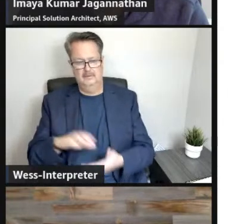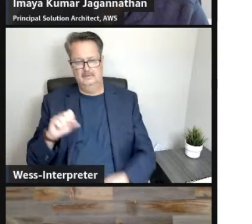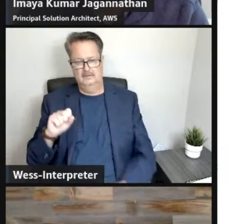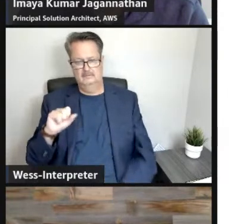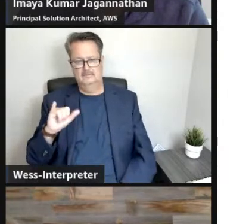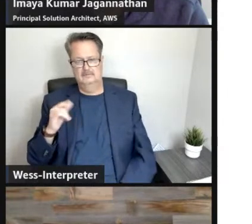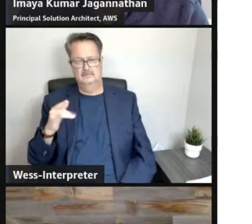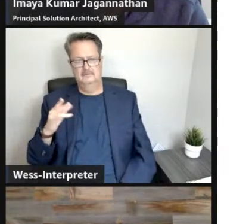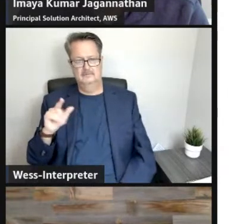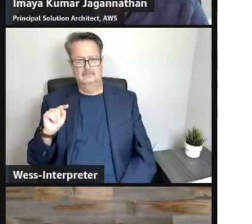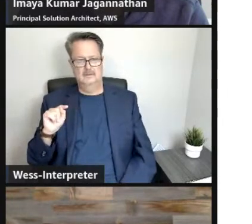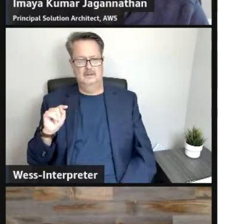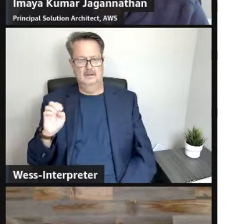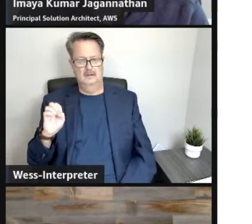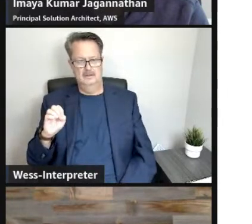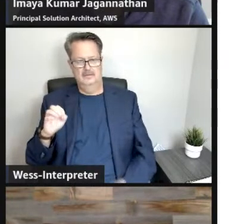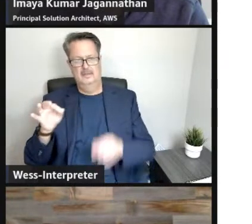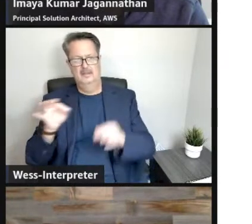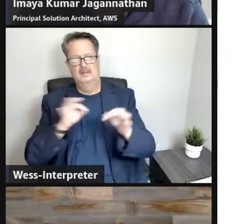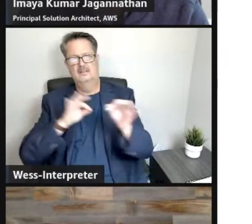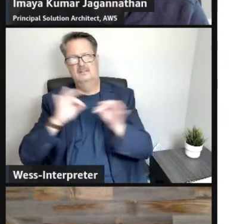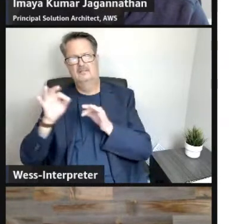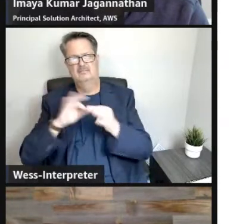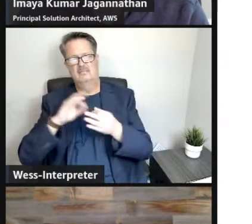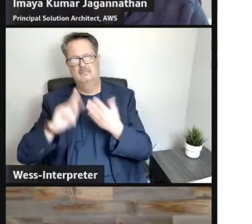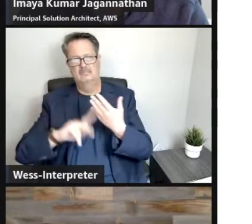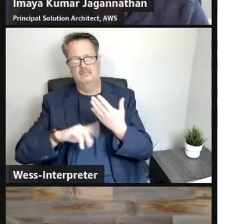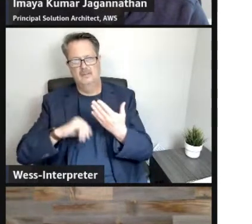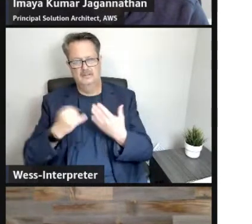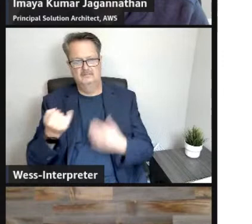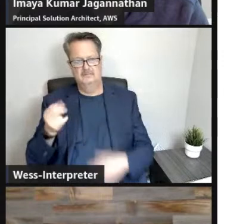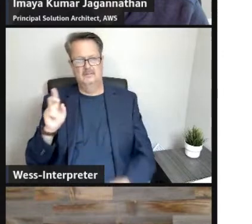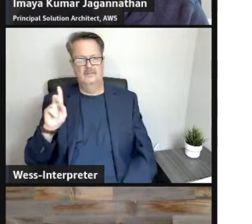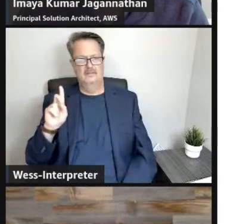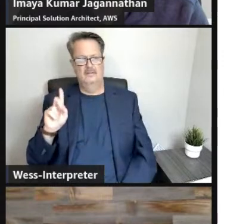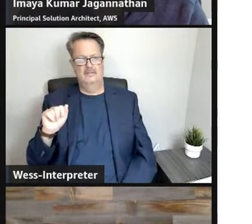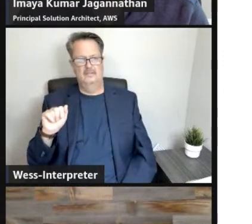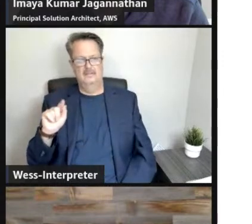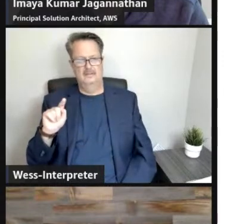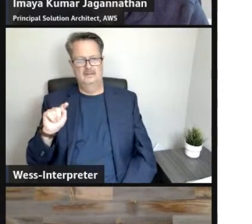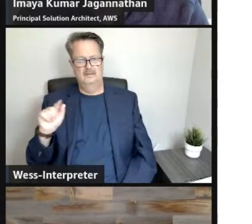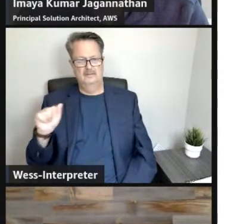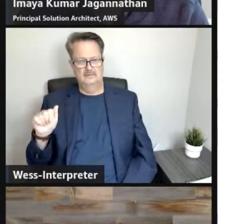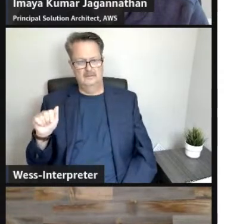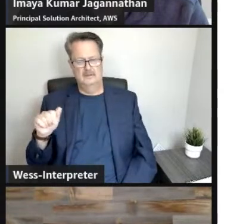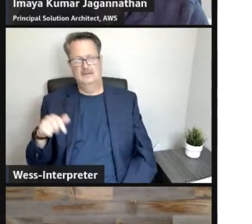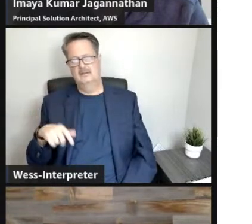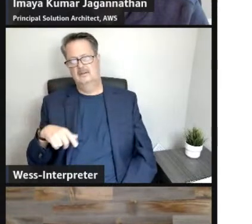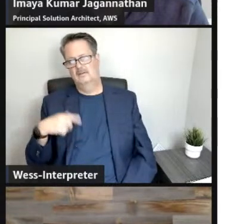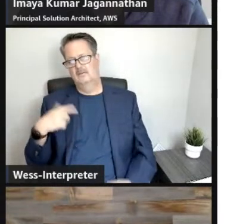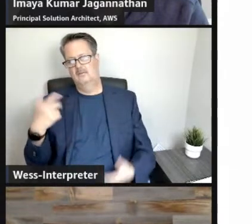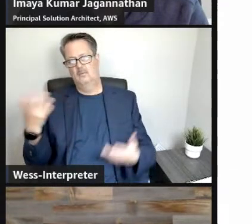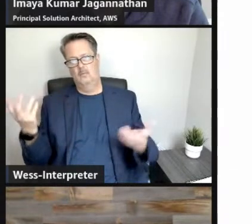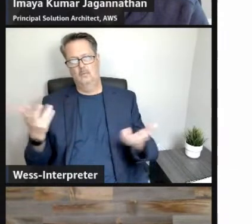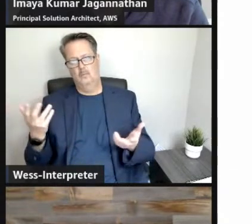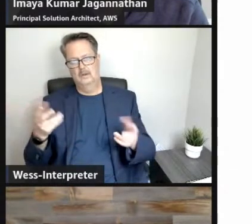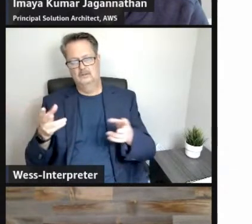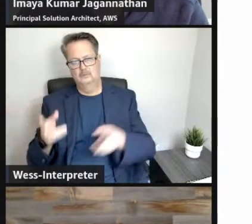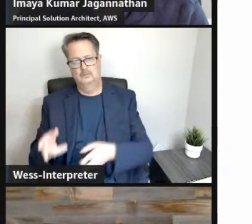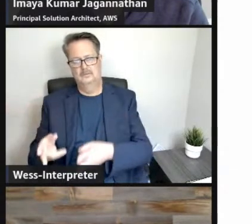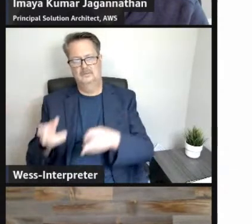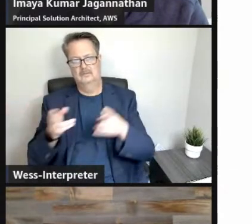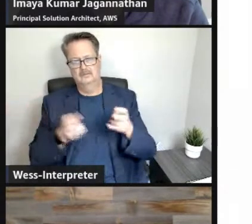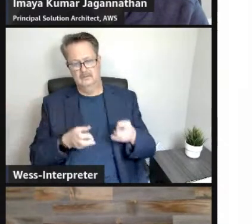the project, all the data that it is collecting and what you will get out of it.